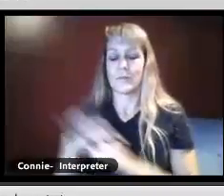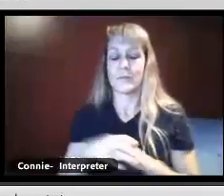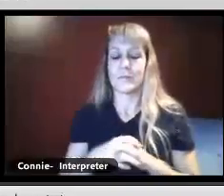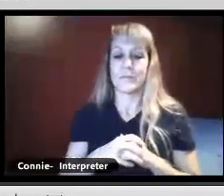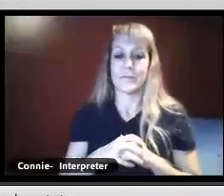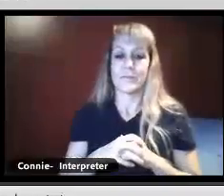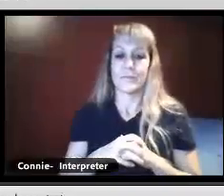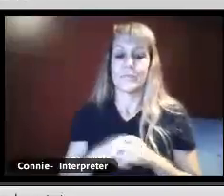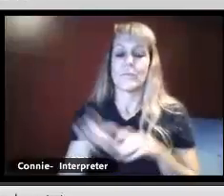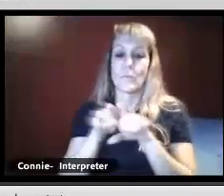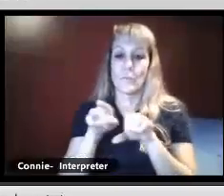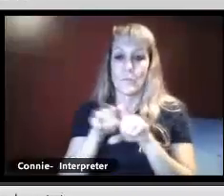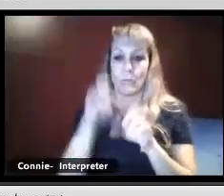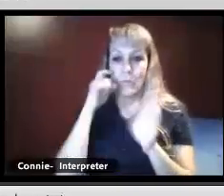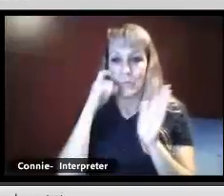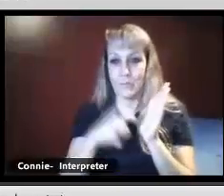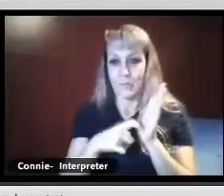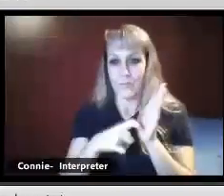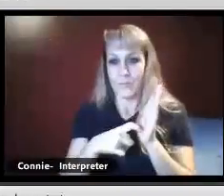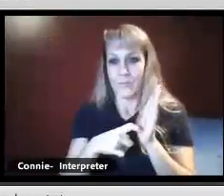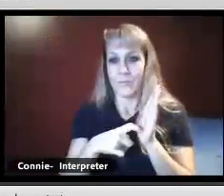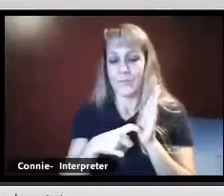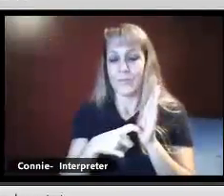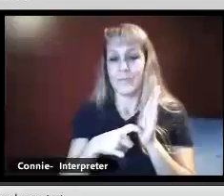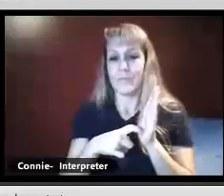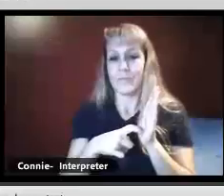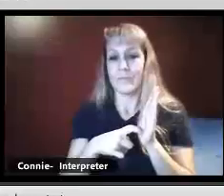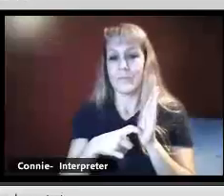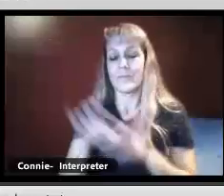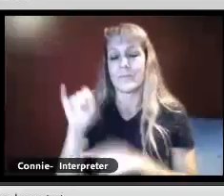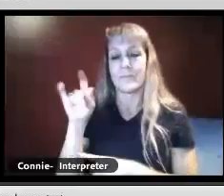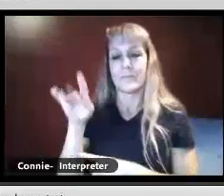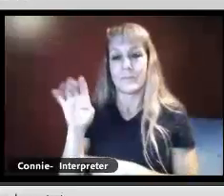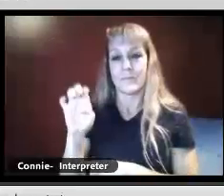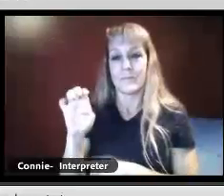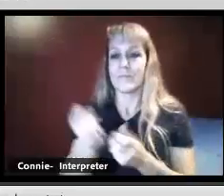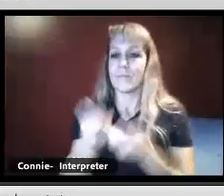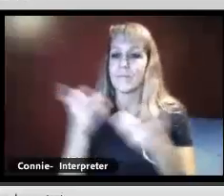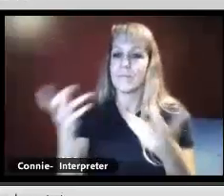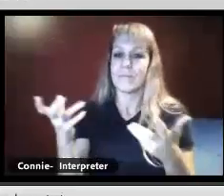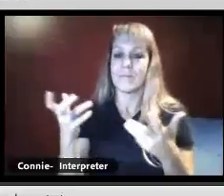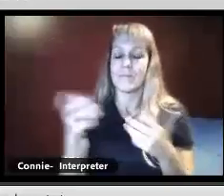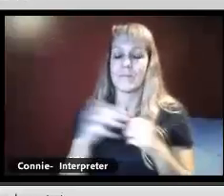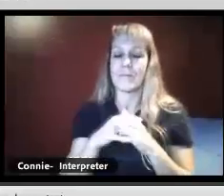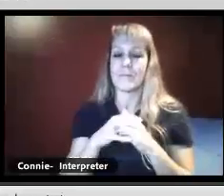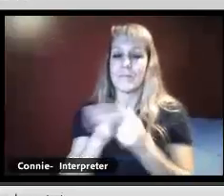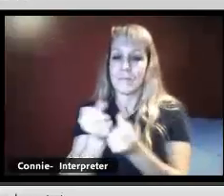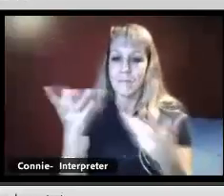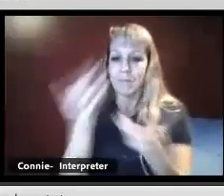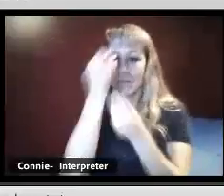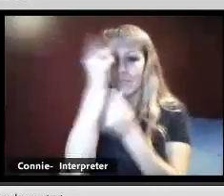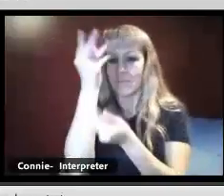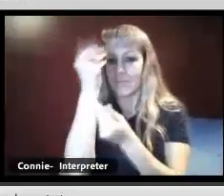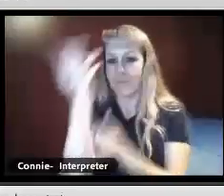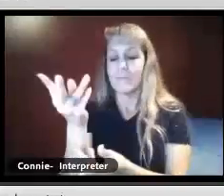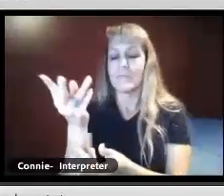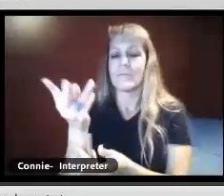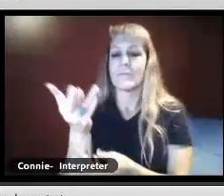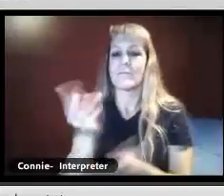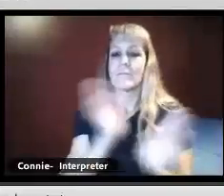And you'll also notice this site, there's a lot of, it's one of those sites with a lot of content, but that's quite